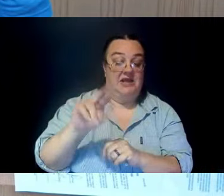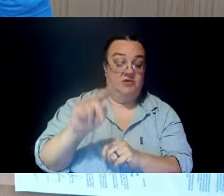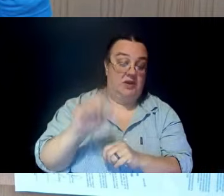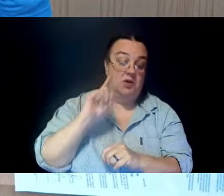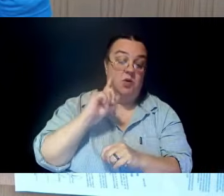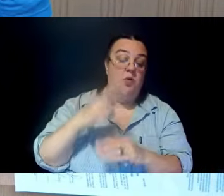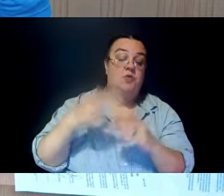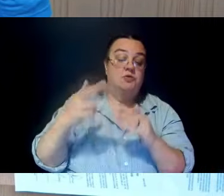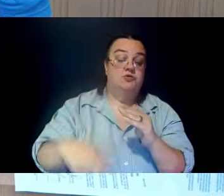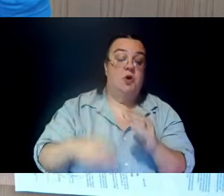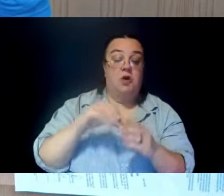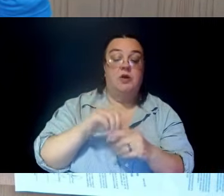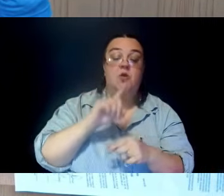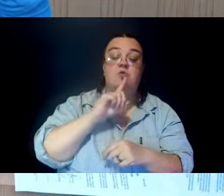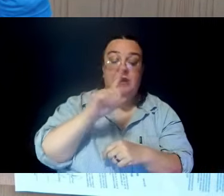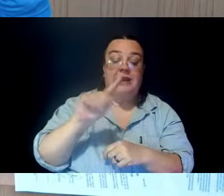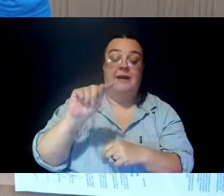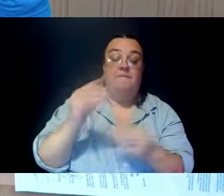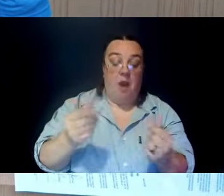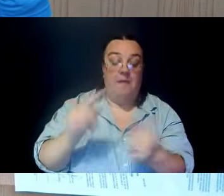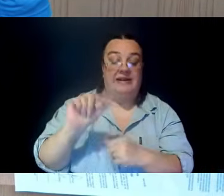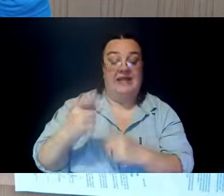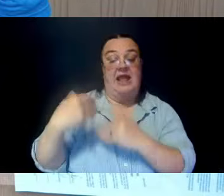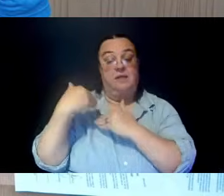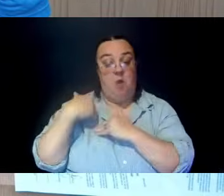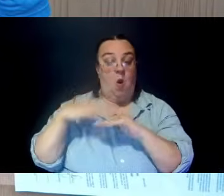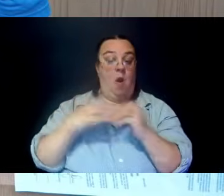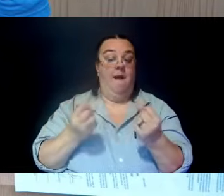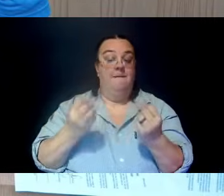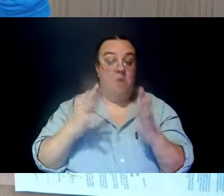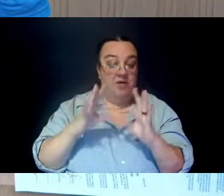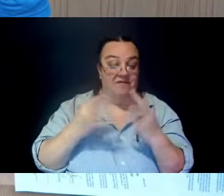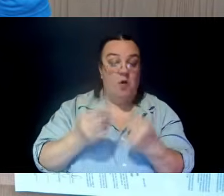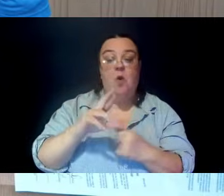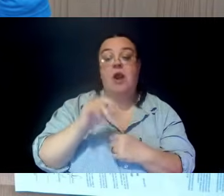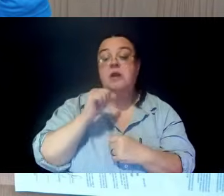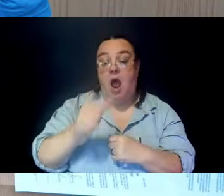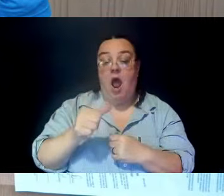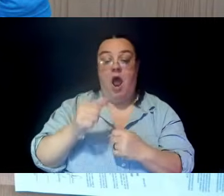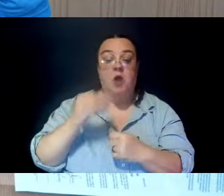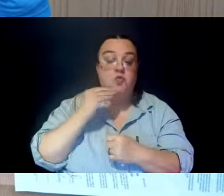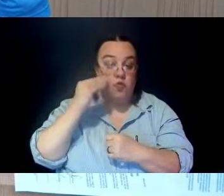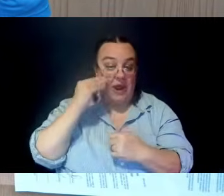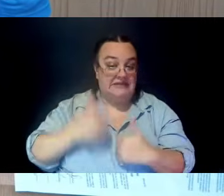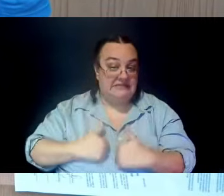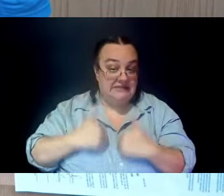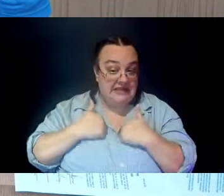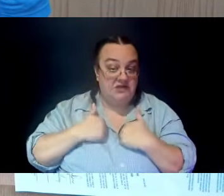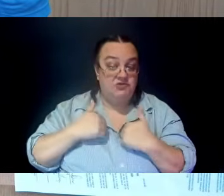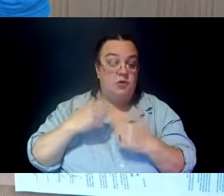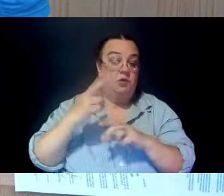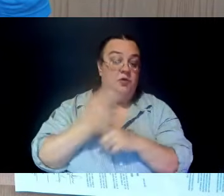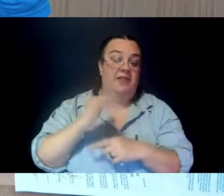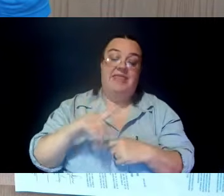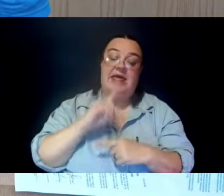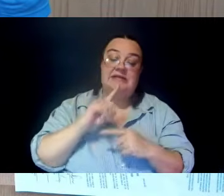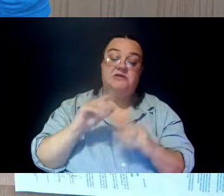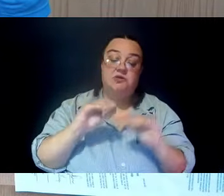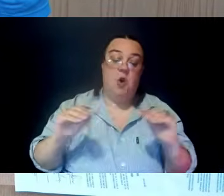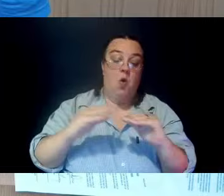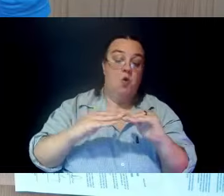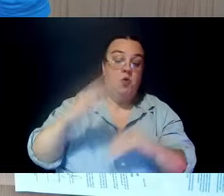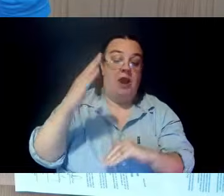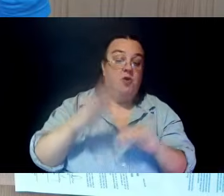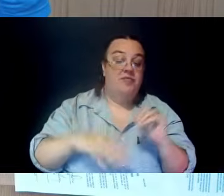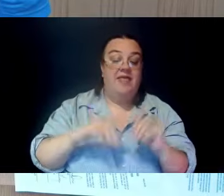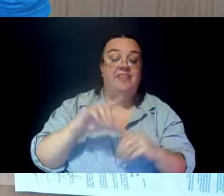property tax burden on the multifamily or non-residential uses that is no greater than the aggregate real property